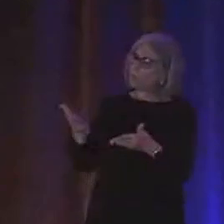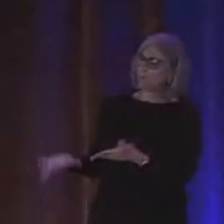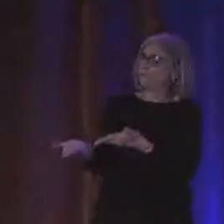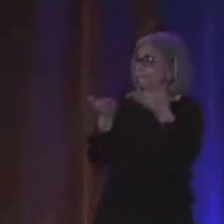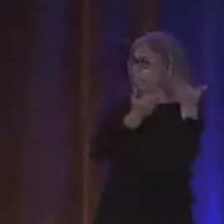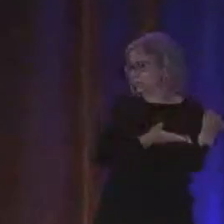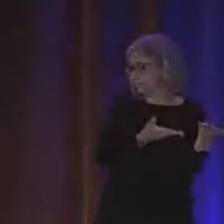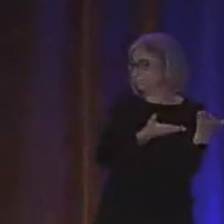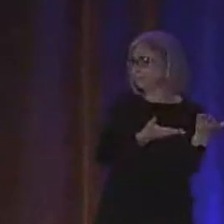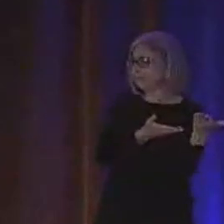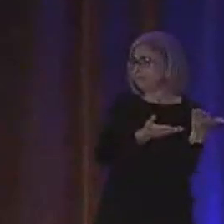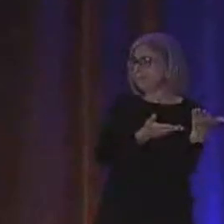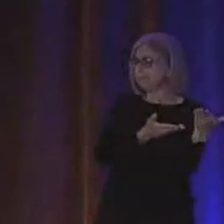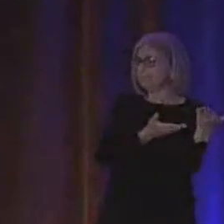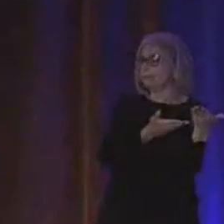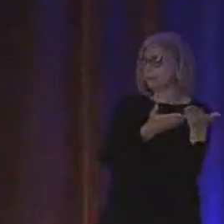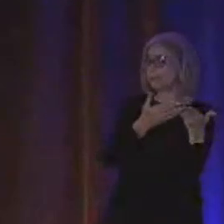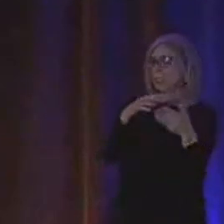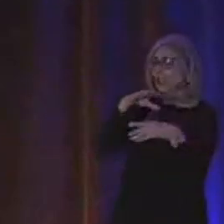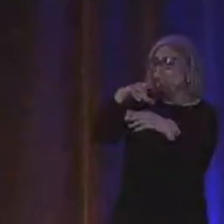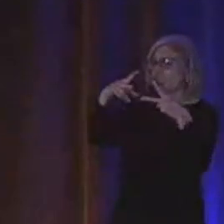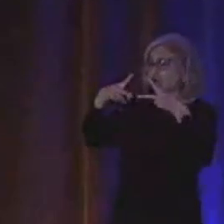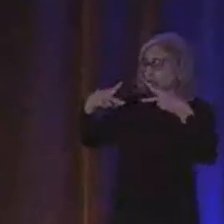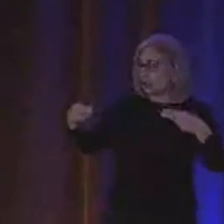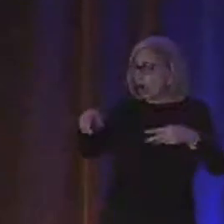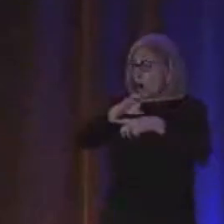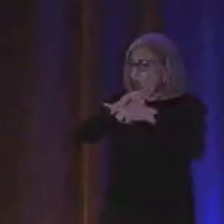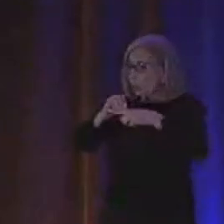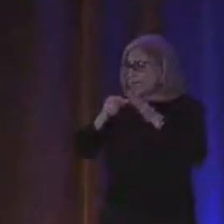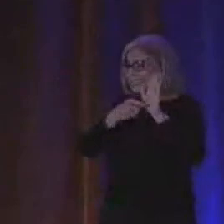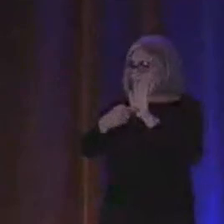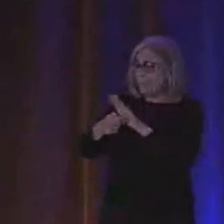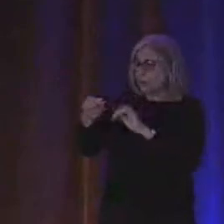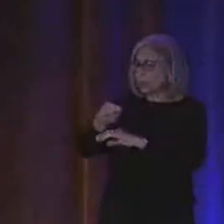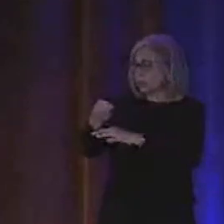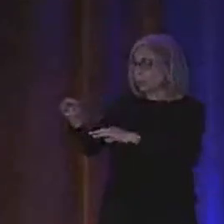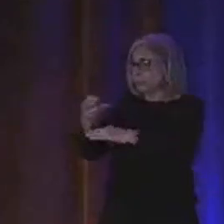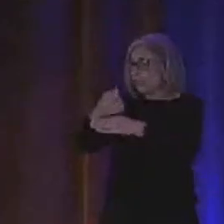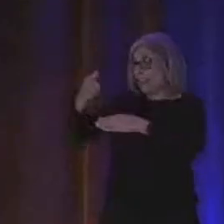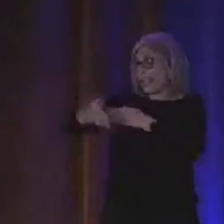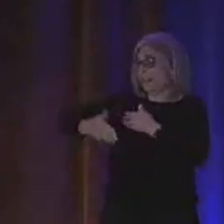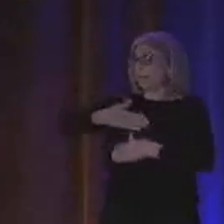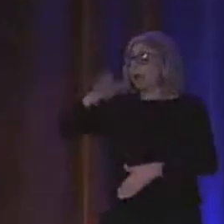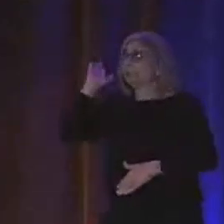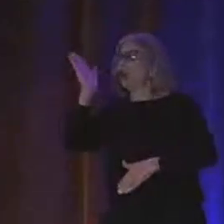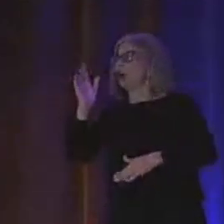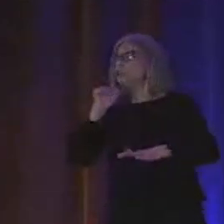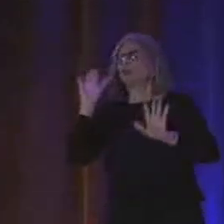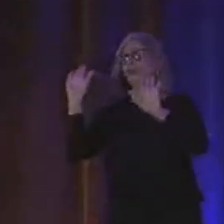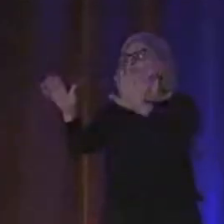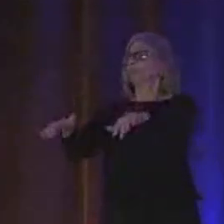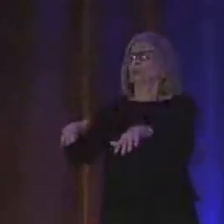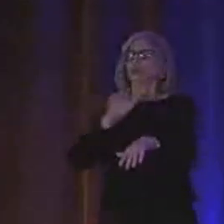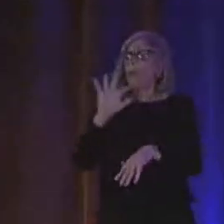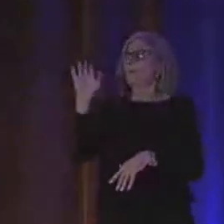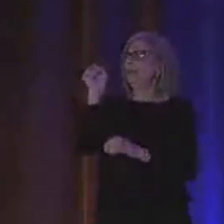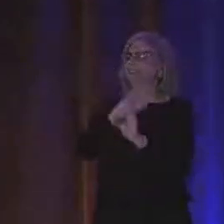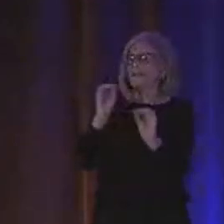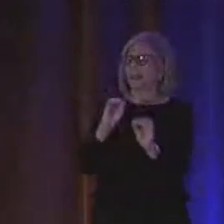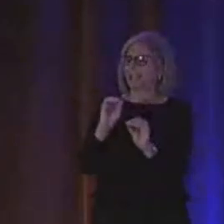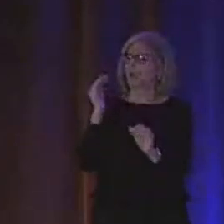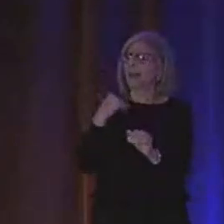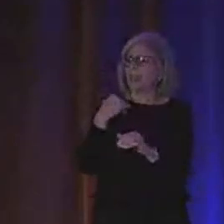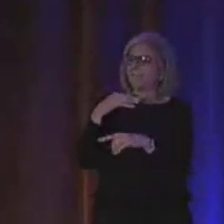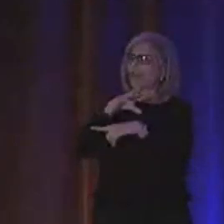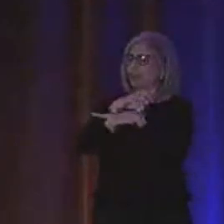providing code examples and resources at the end of the talk. So don't worry, you will not miss anything. I will have the